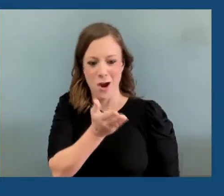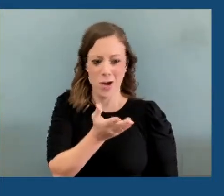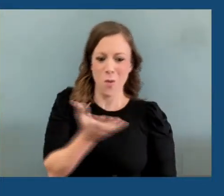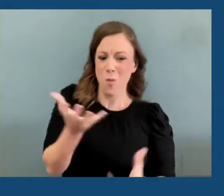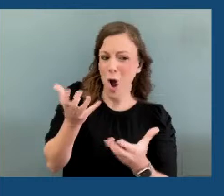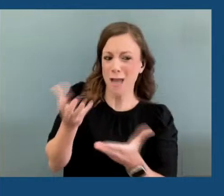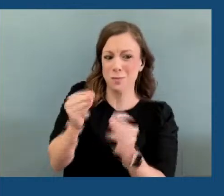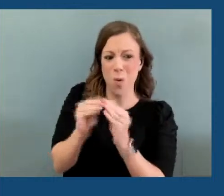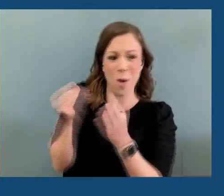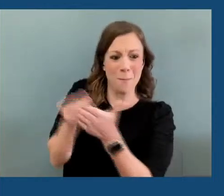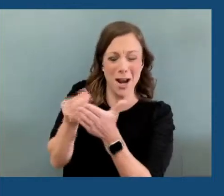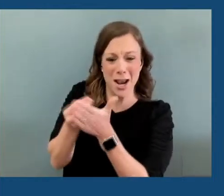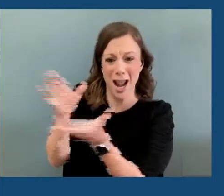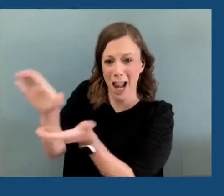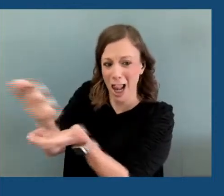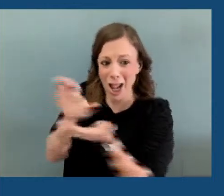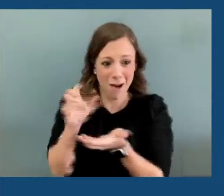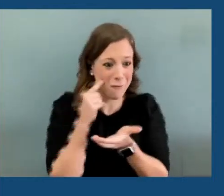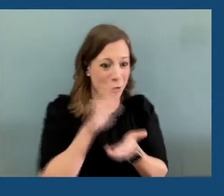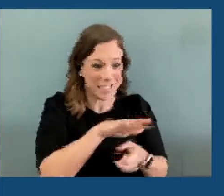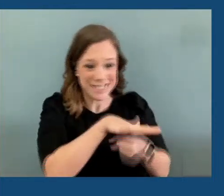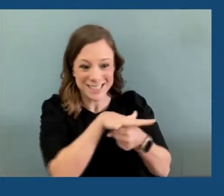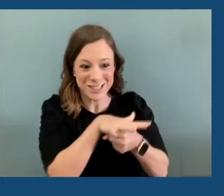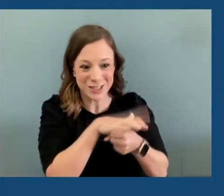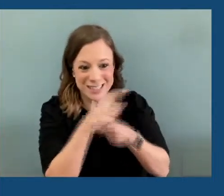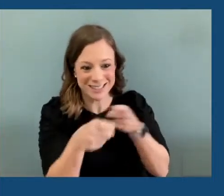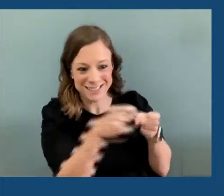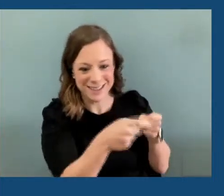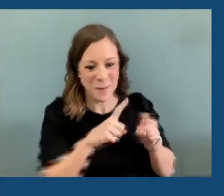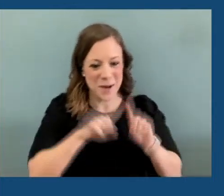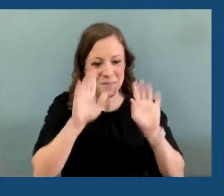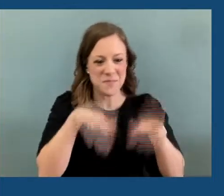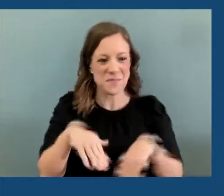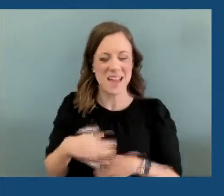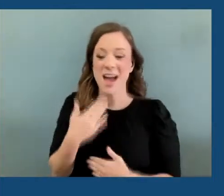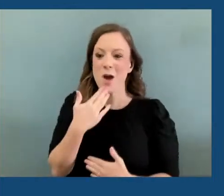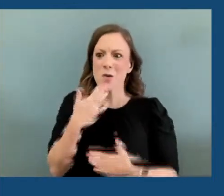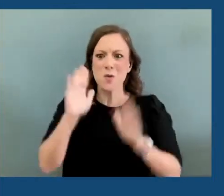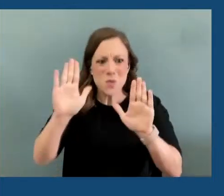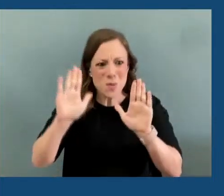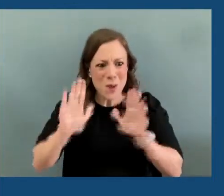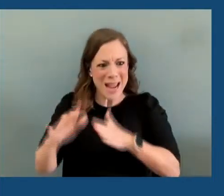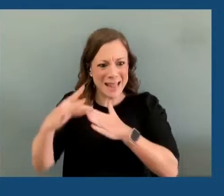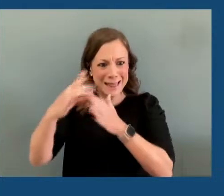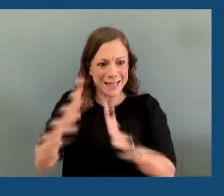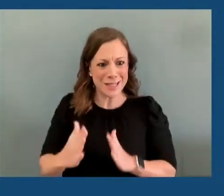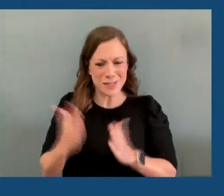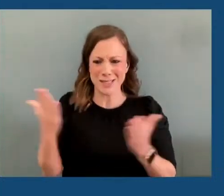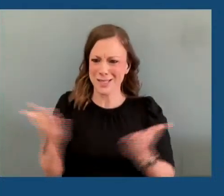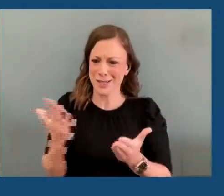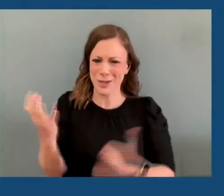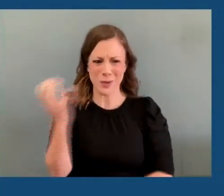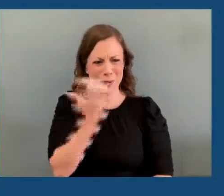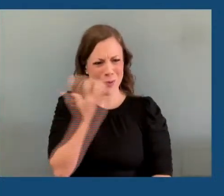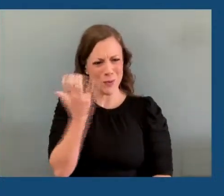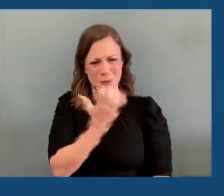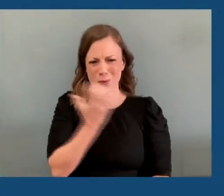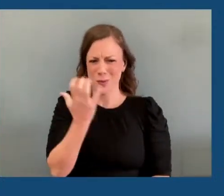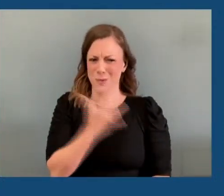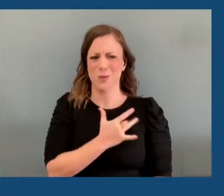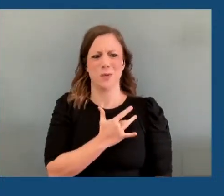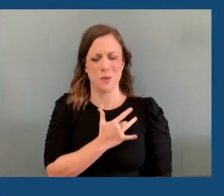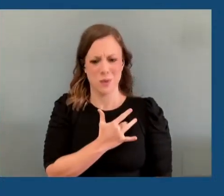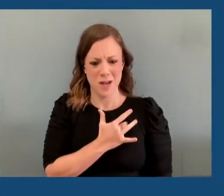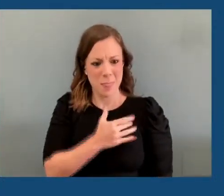this time when we're not in budget, but you have great leaders here, and never underestimate the power of the peoples that you select